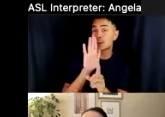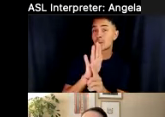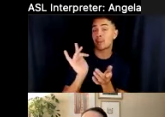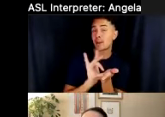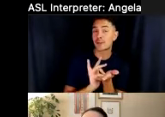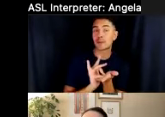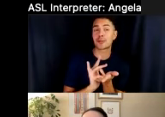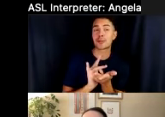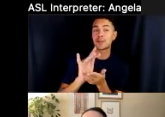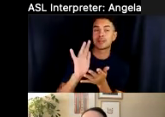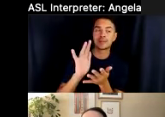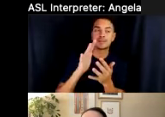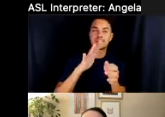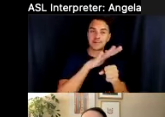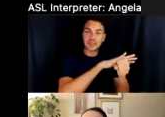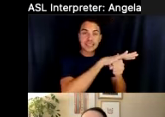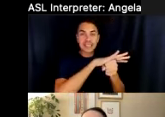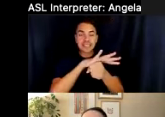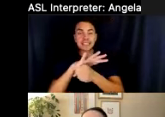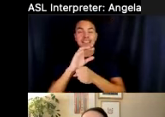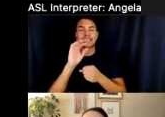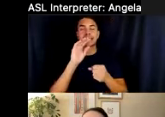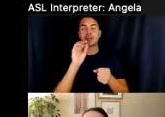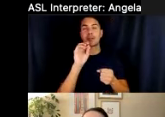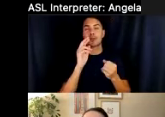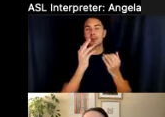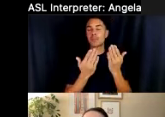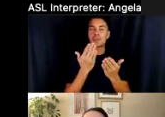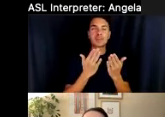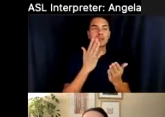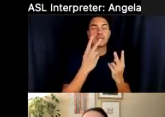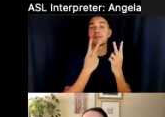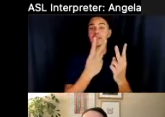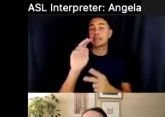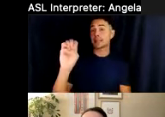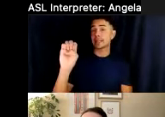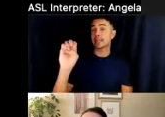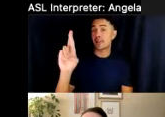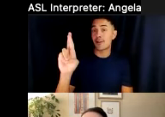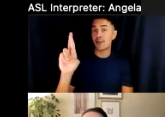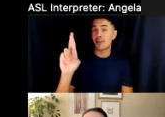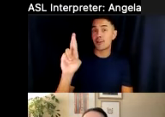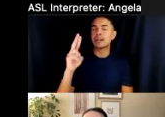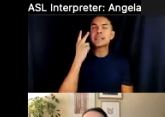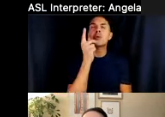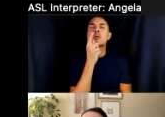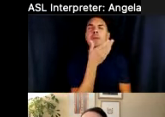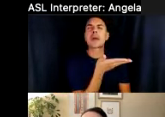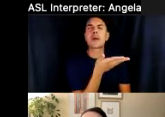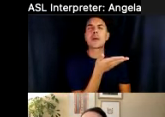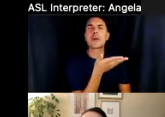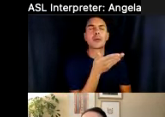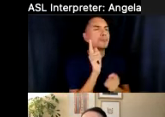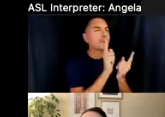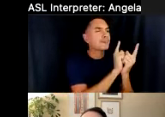medical facilities in your area, or perhaps have visited the emergency room just to see who's there, to see maybe what